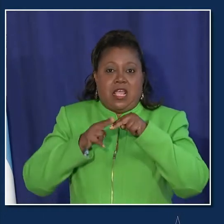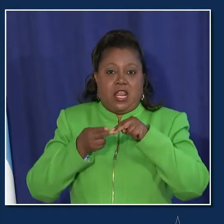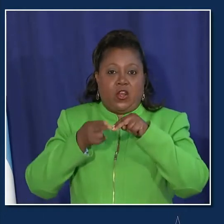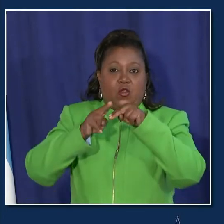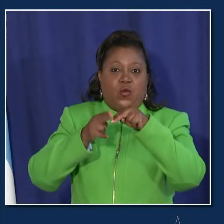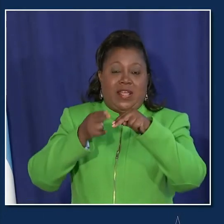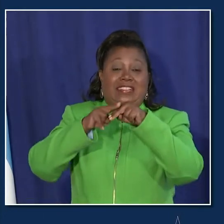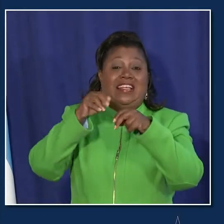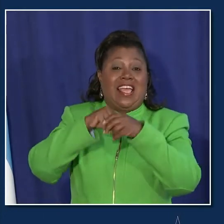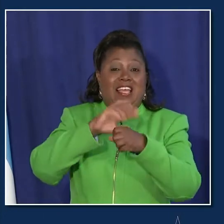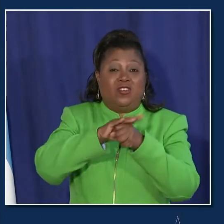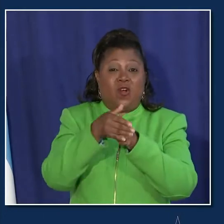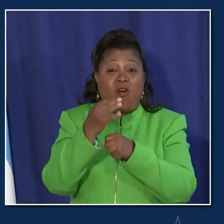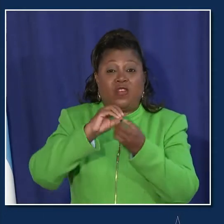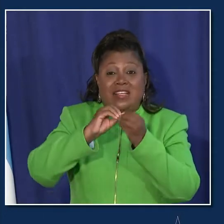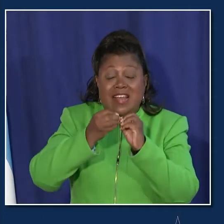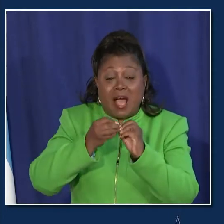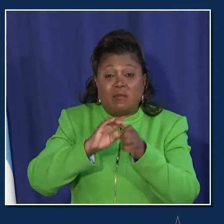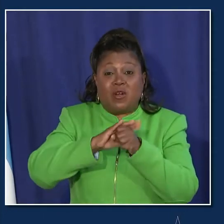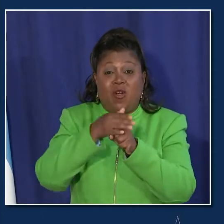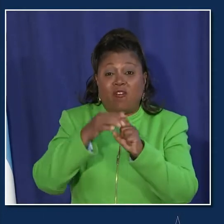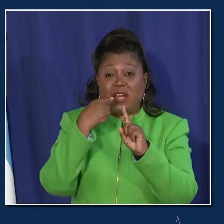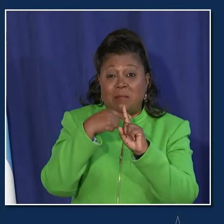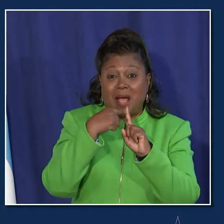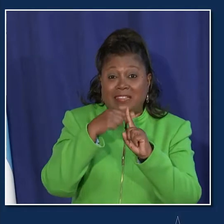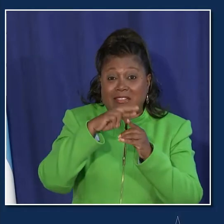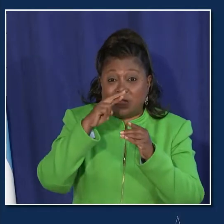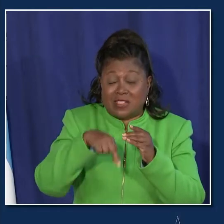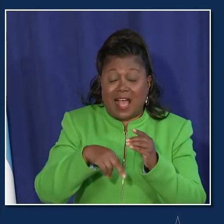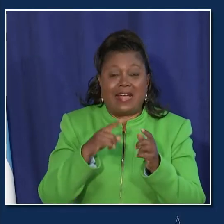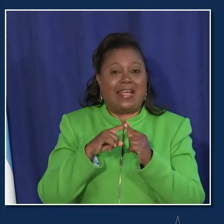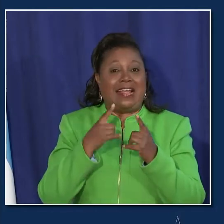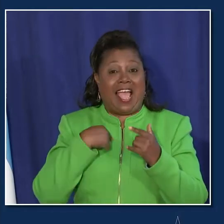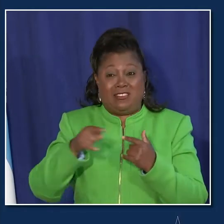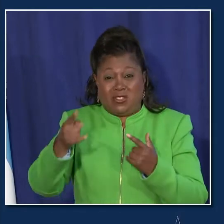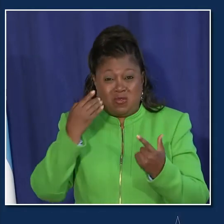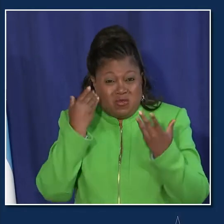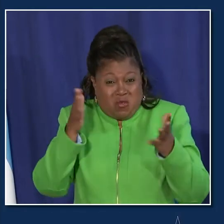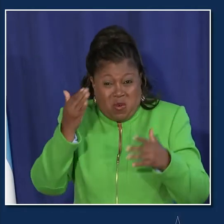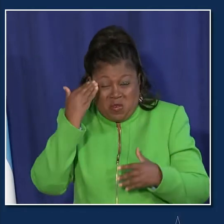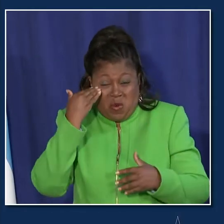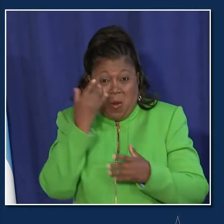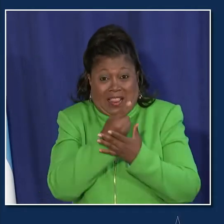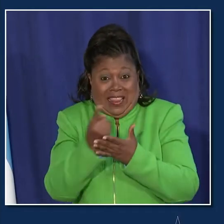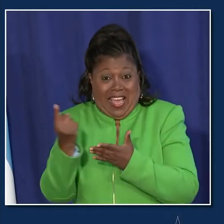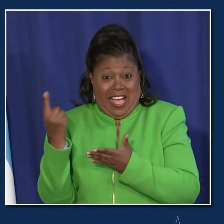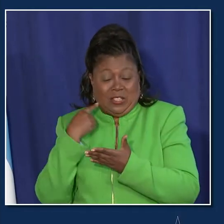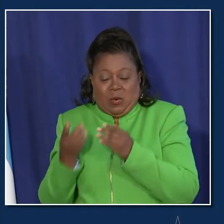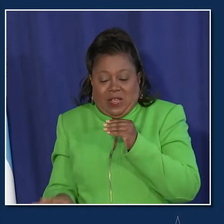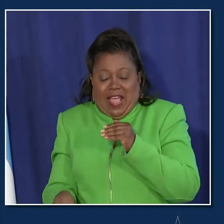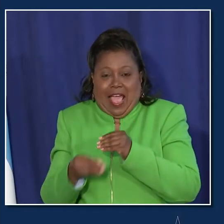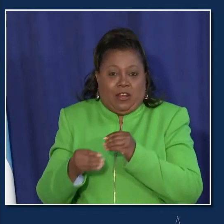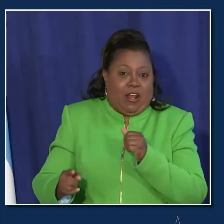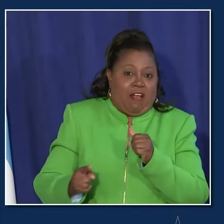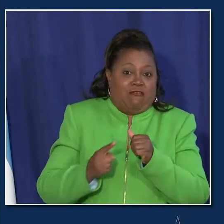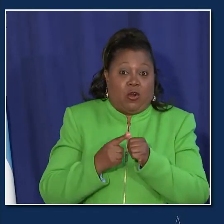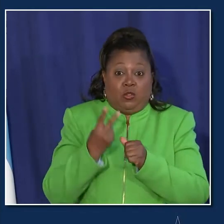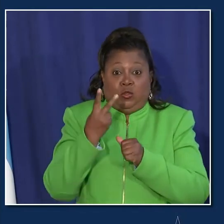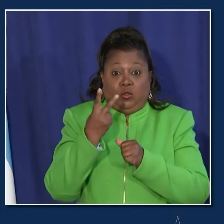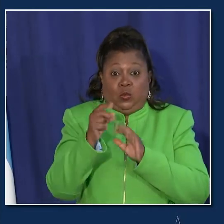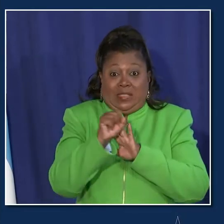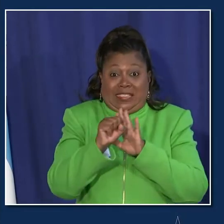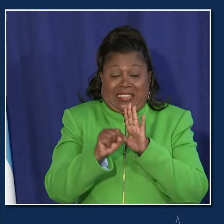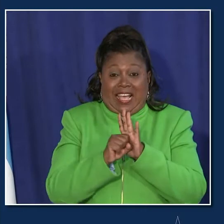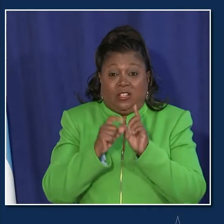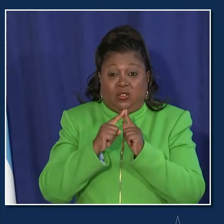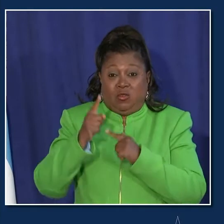increases in COVID numbers, COVID positivity. And as you heard just last week, we added our first 2 states